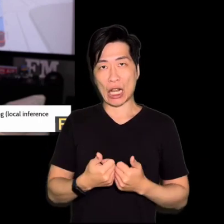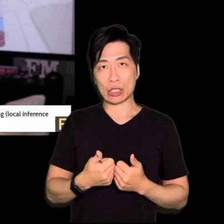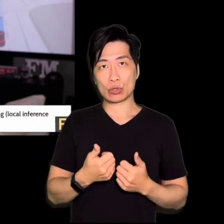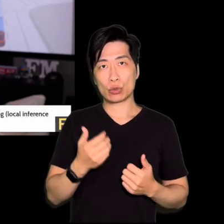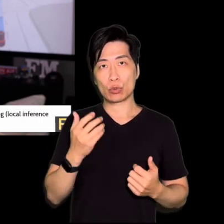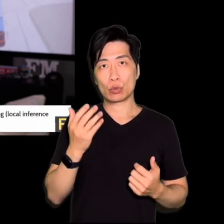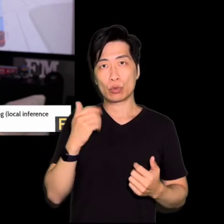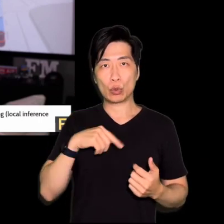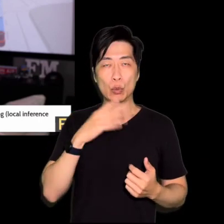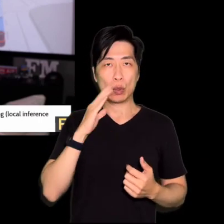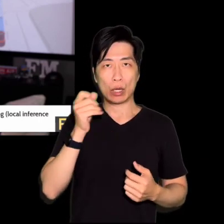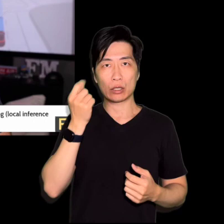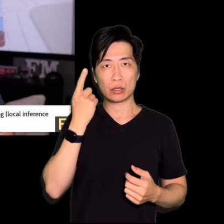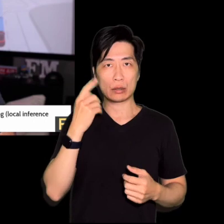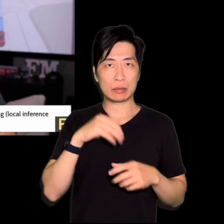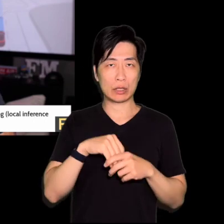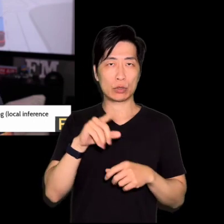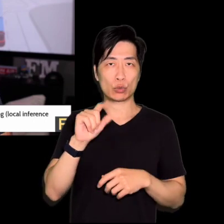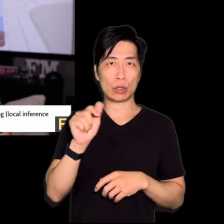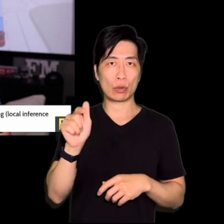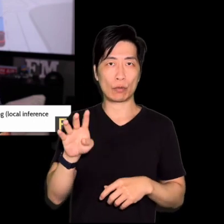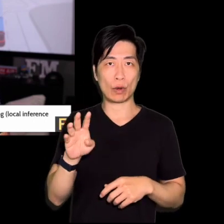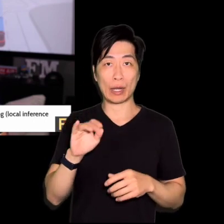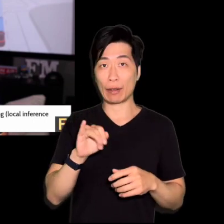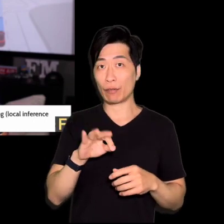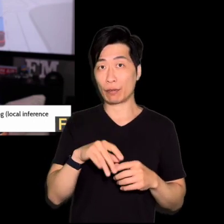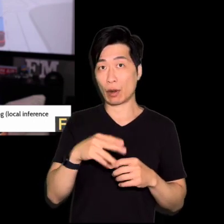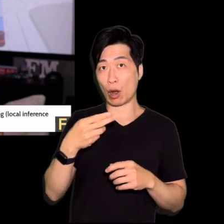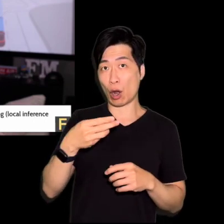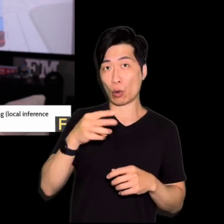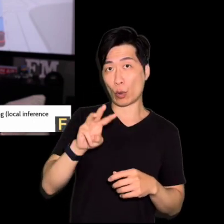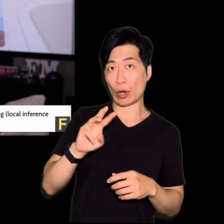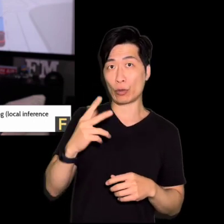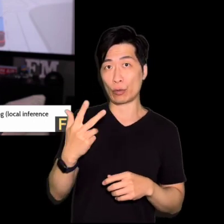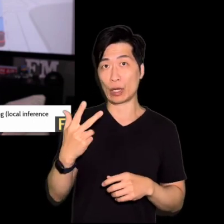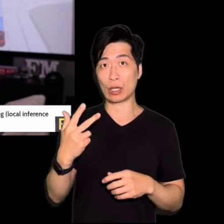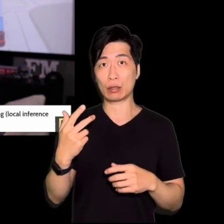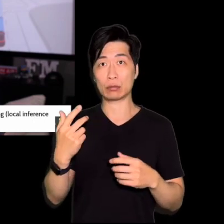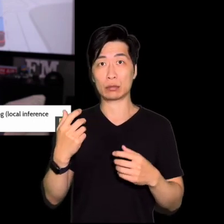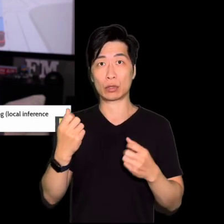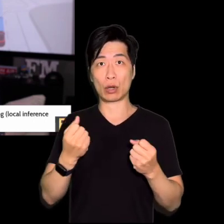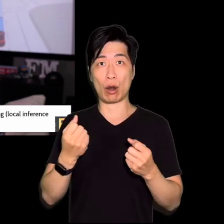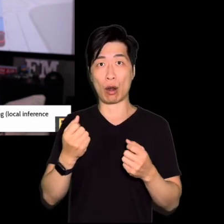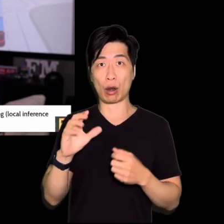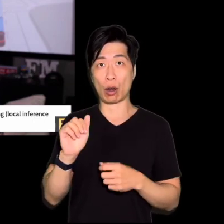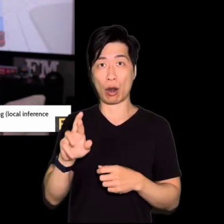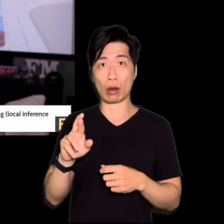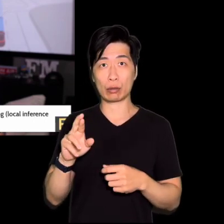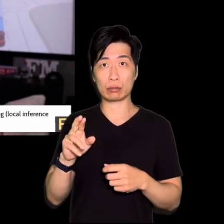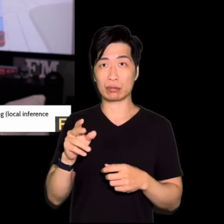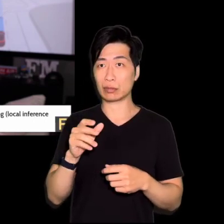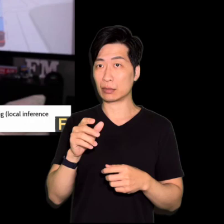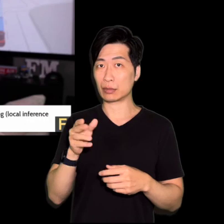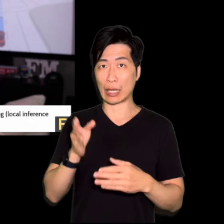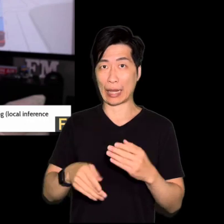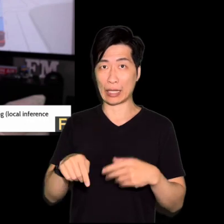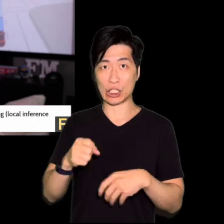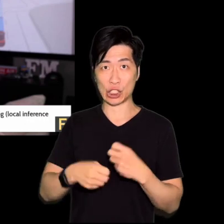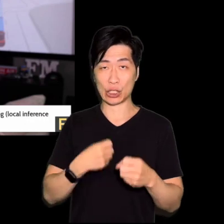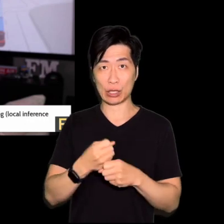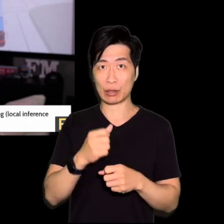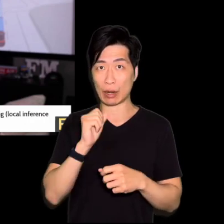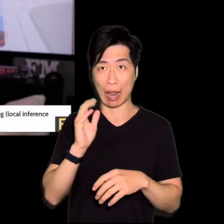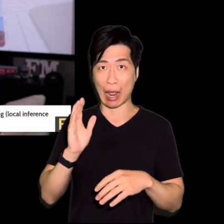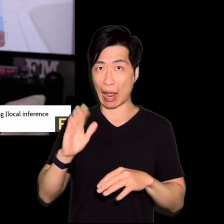I think that challenge we'll understand in 2024. Right? If a hardware 3 car by the end of 2024 hasn't